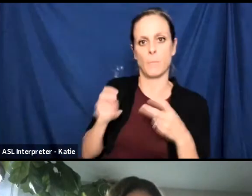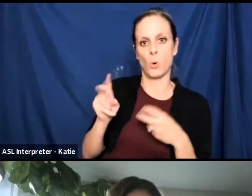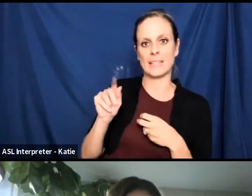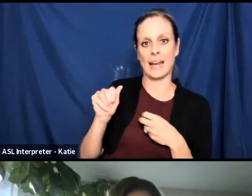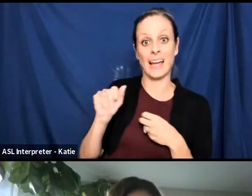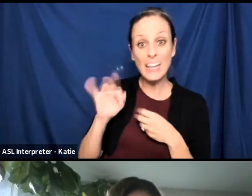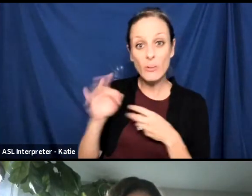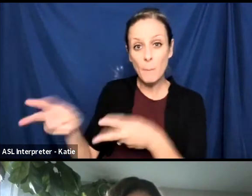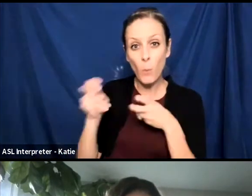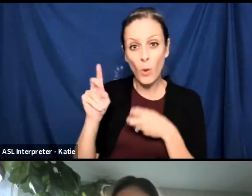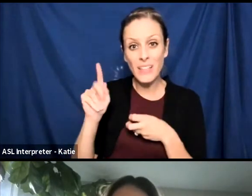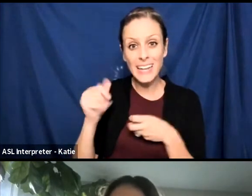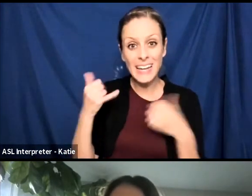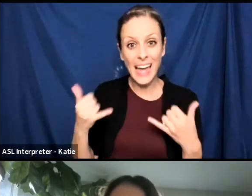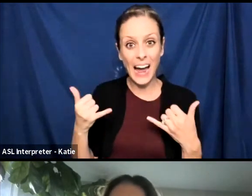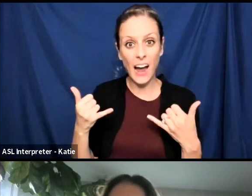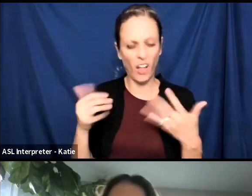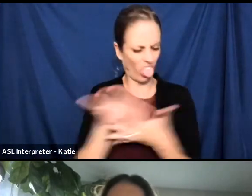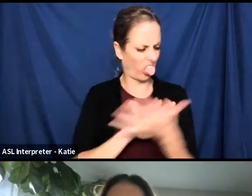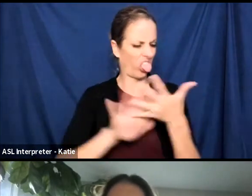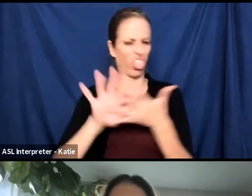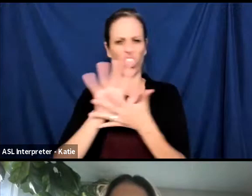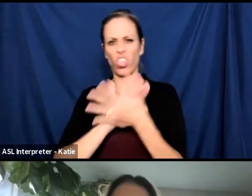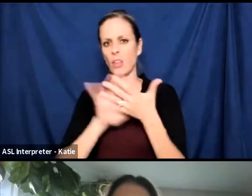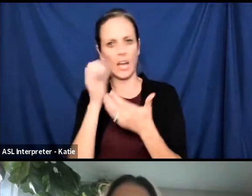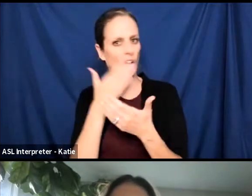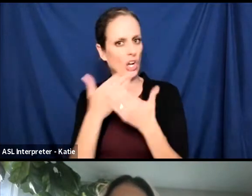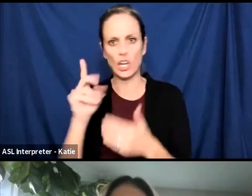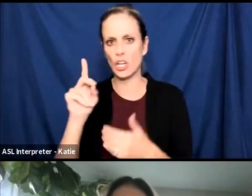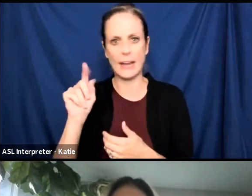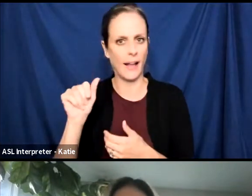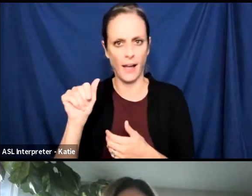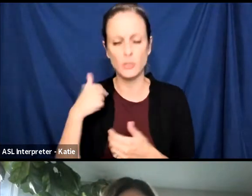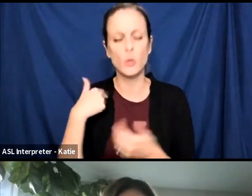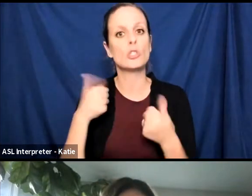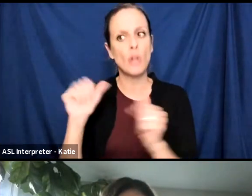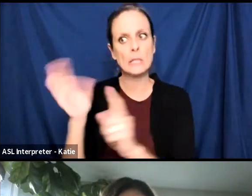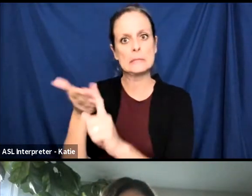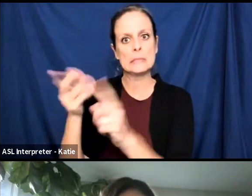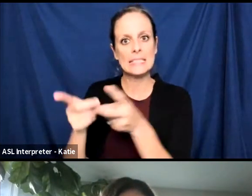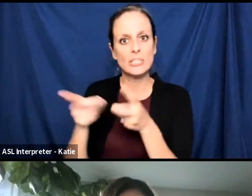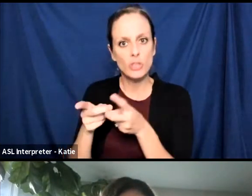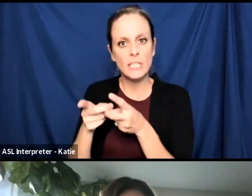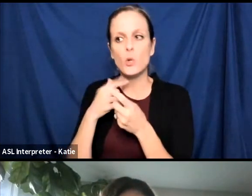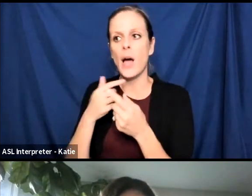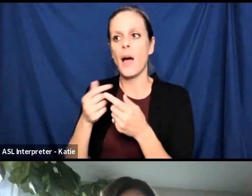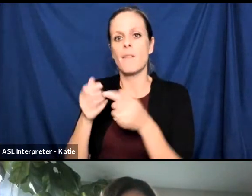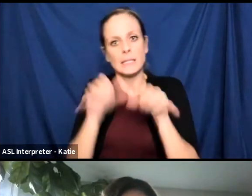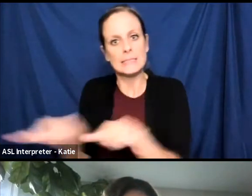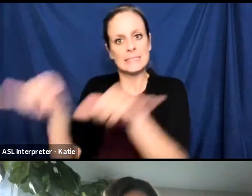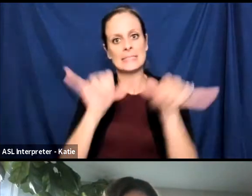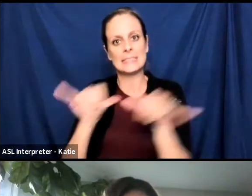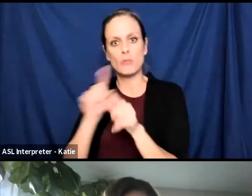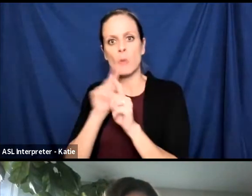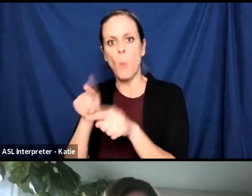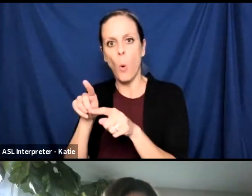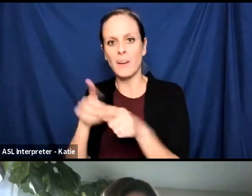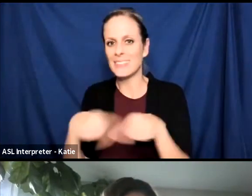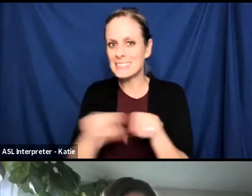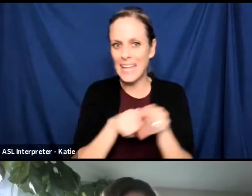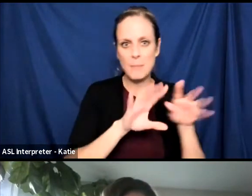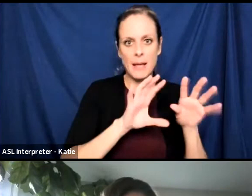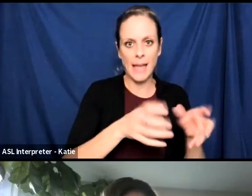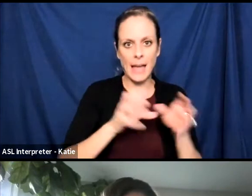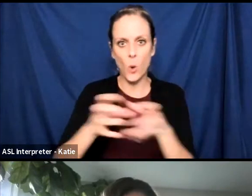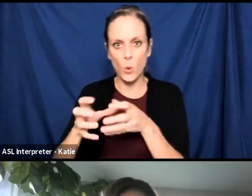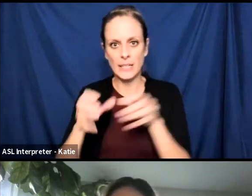data right now, it would not be good data. And so we're trying to get the districts to report consistently in the same categories so that we can really